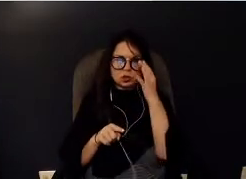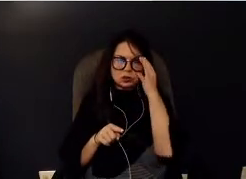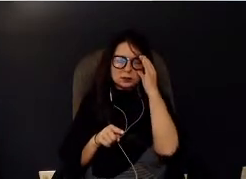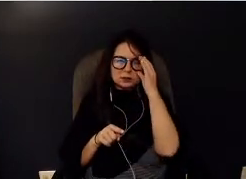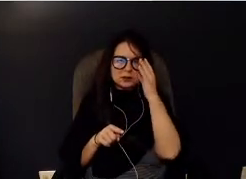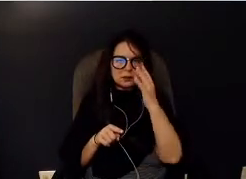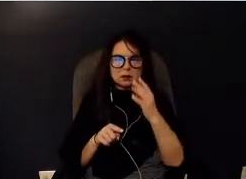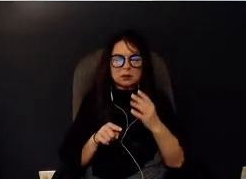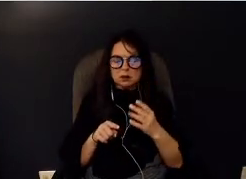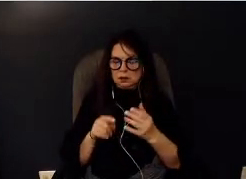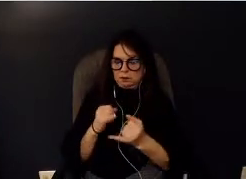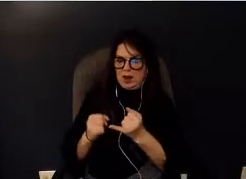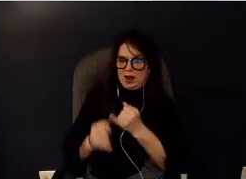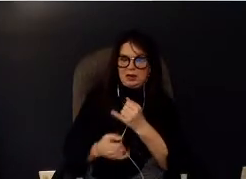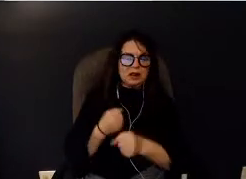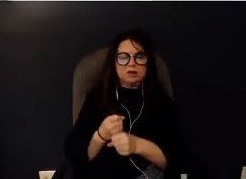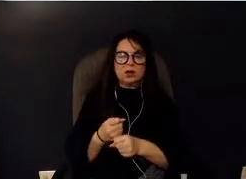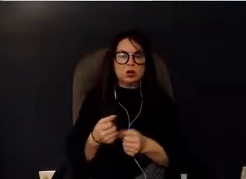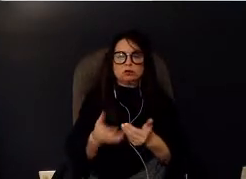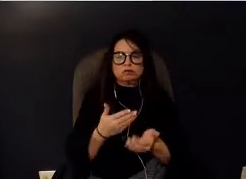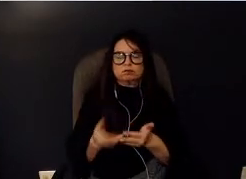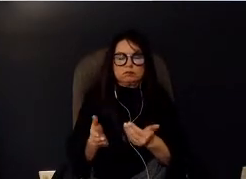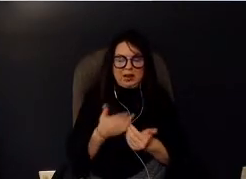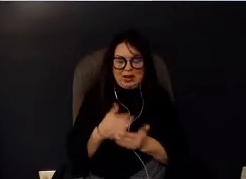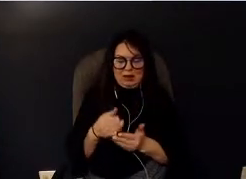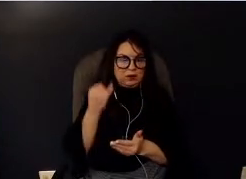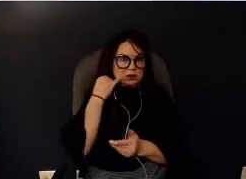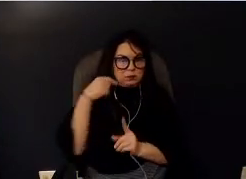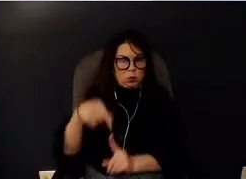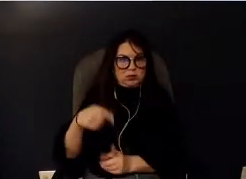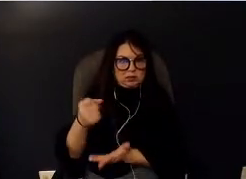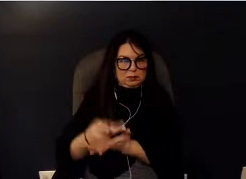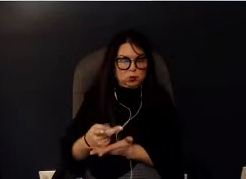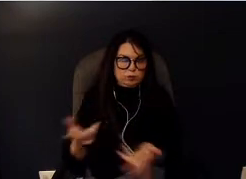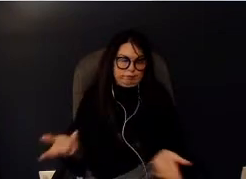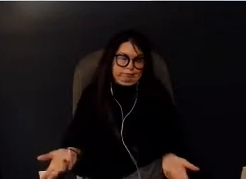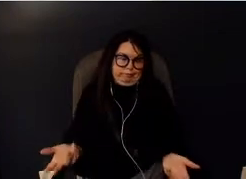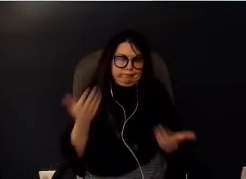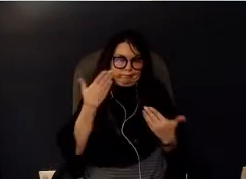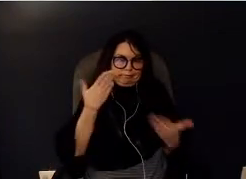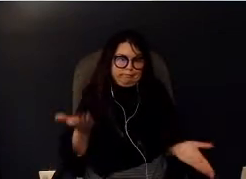even if this is approved, I don't know. I can't answer that because I can't.